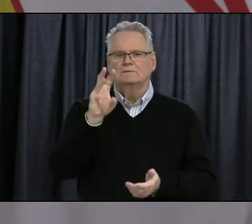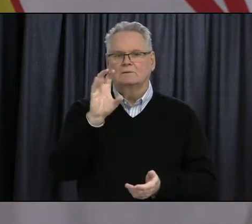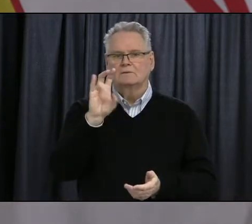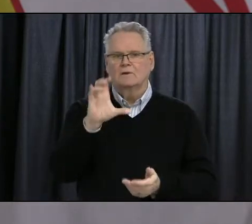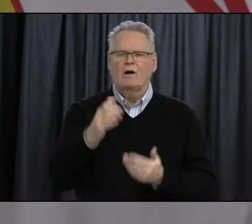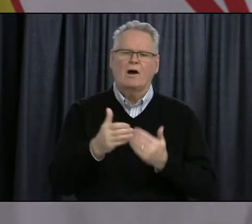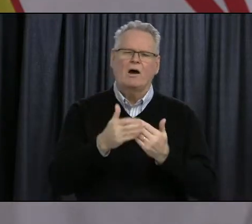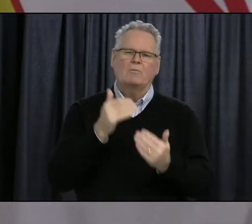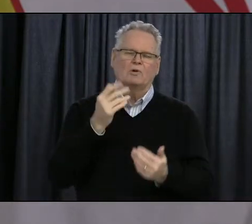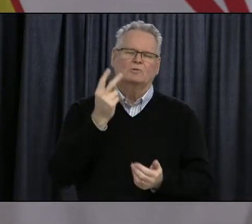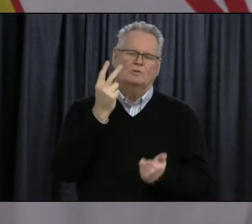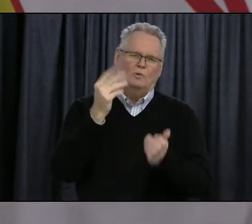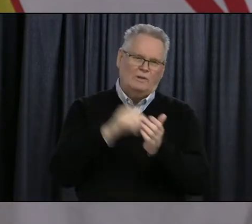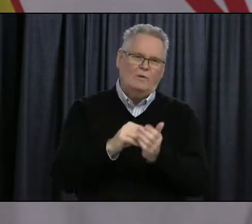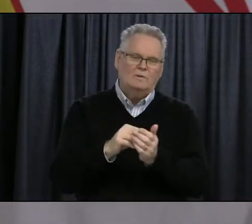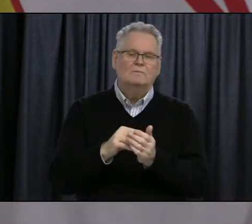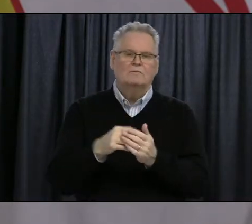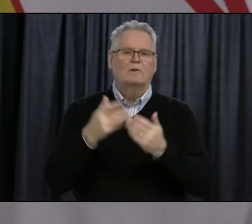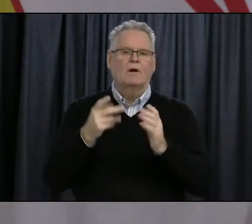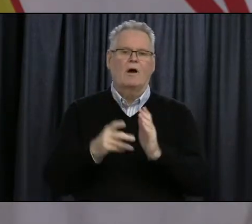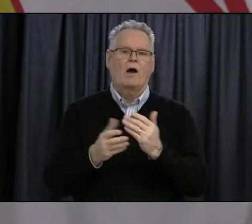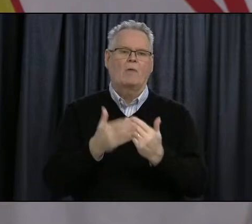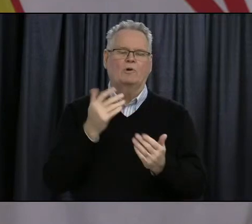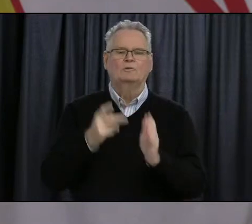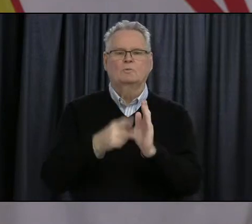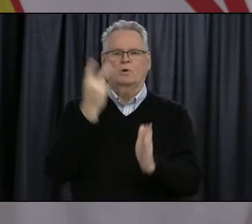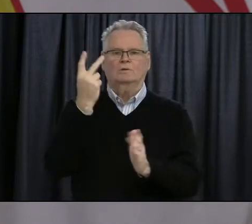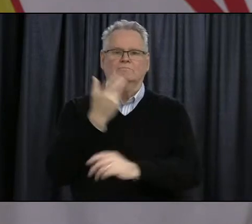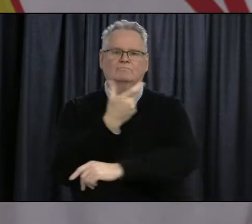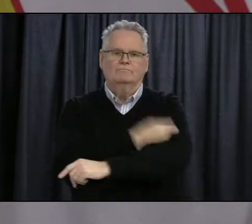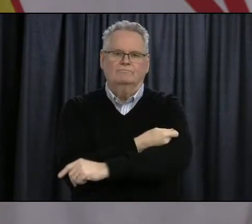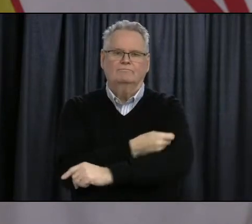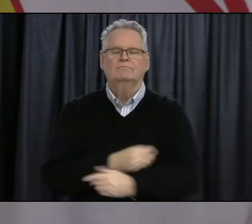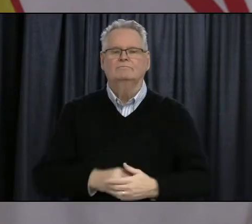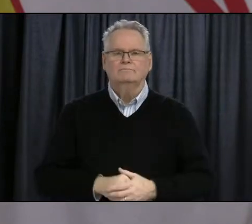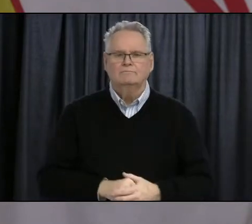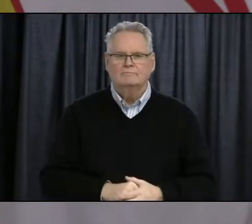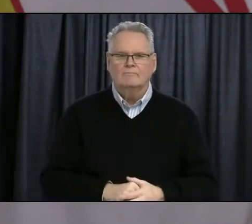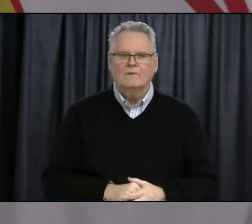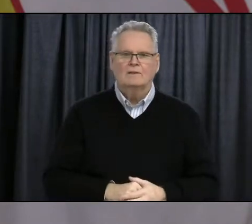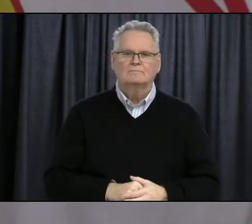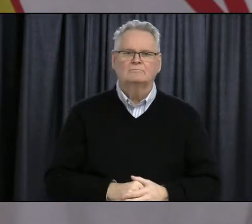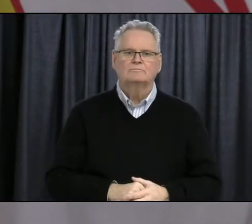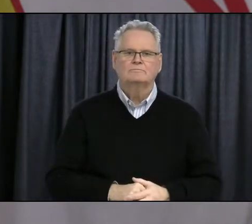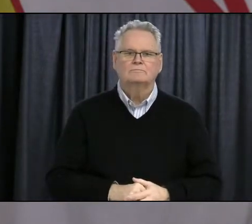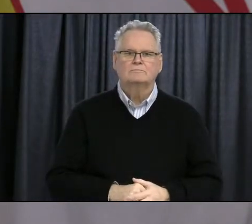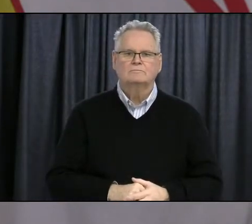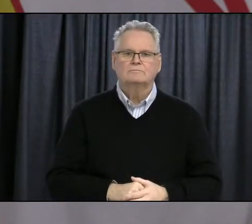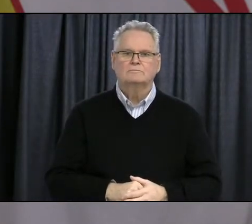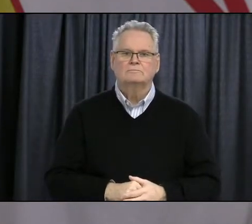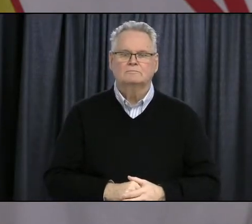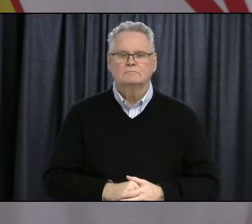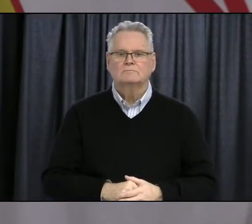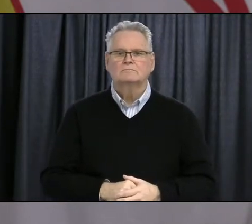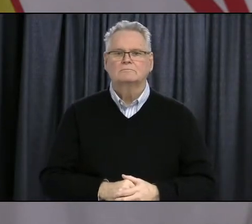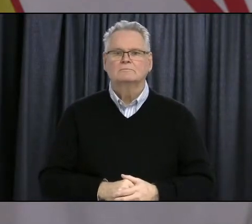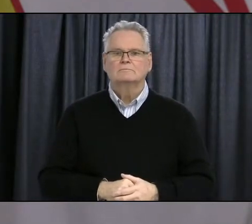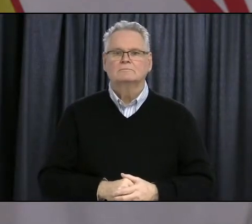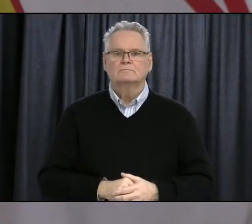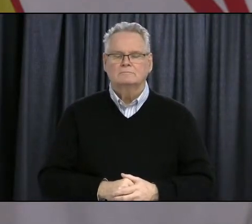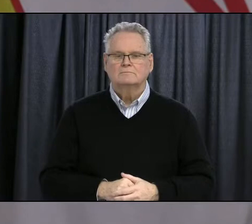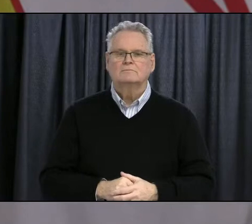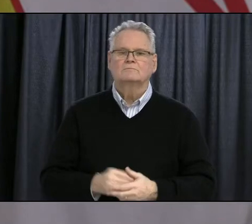against COVID-19. As I mentioned last week, regional health authorities are working diligently to administer the vaccines